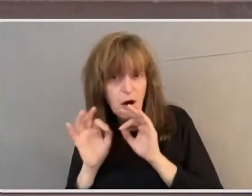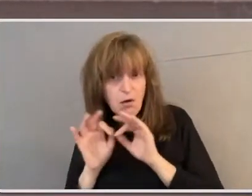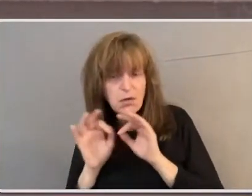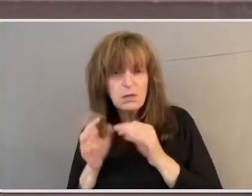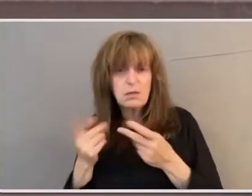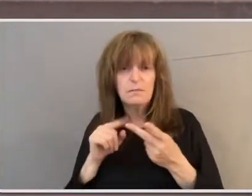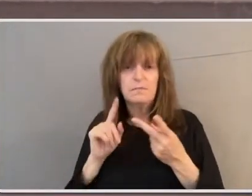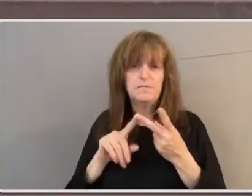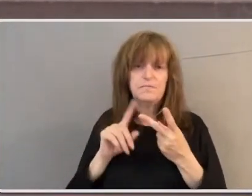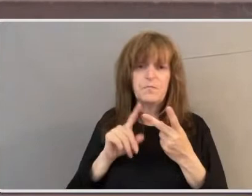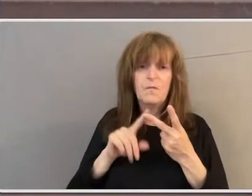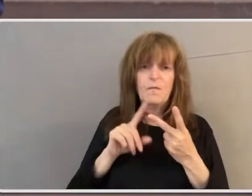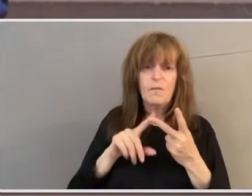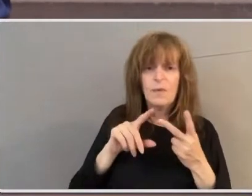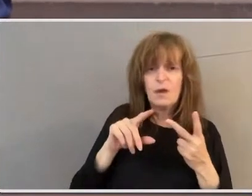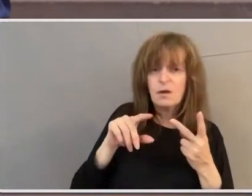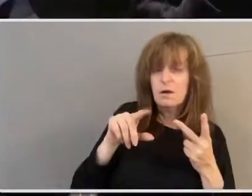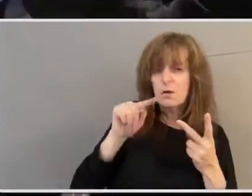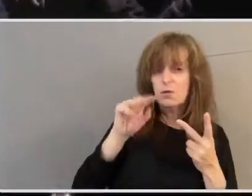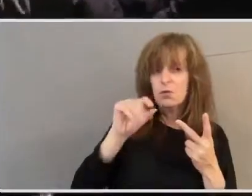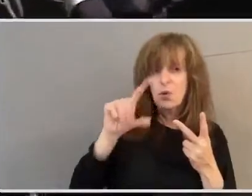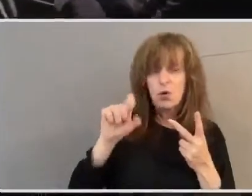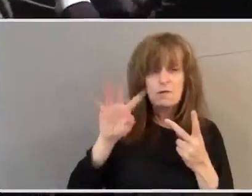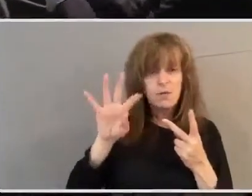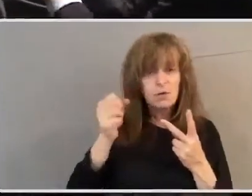and 418.